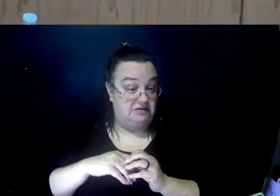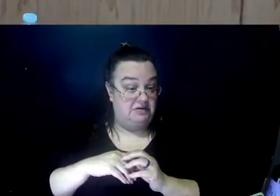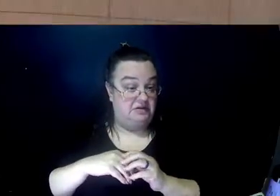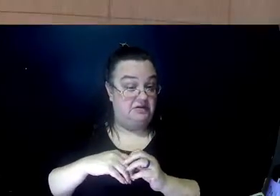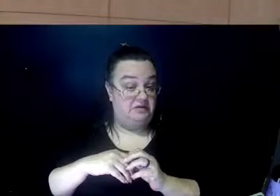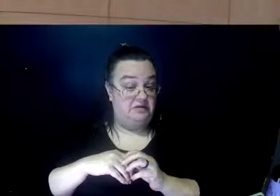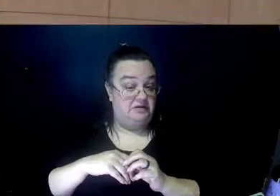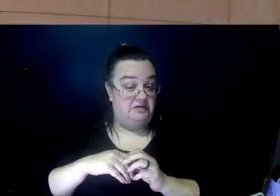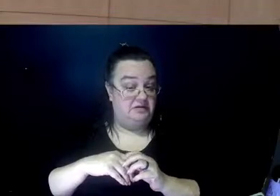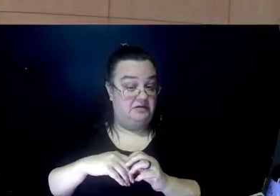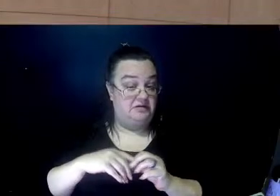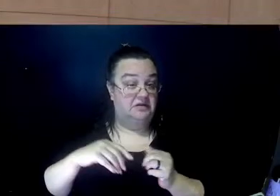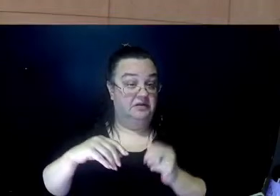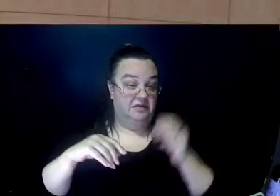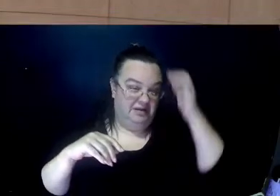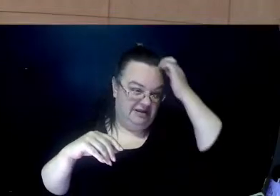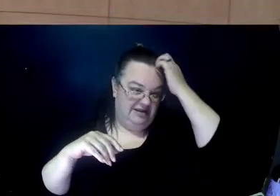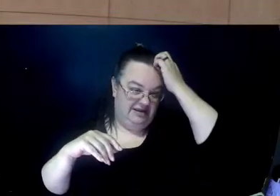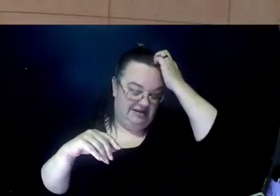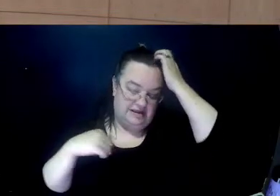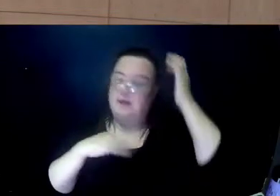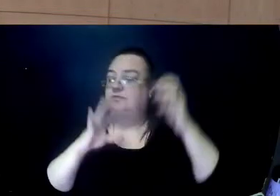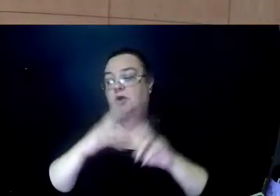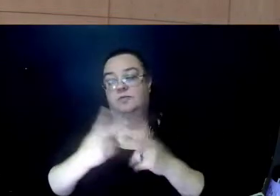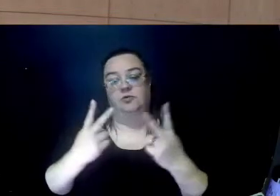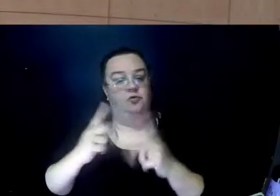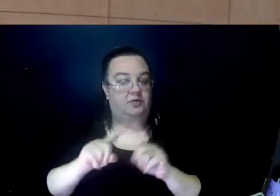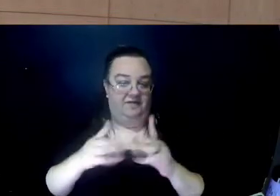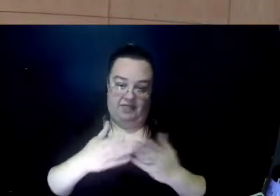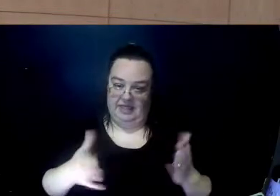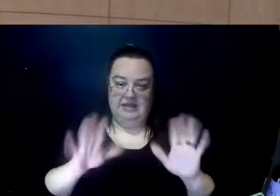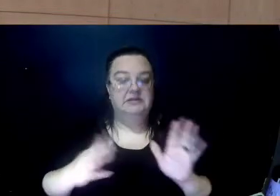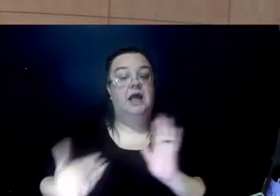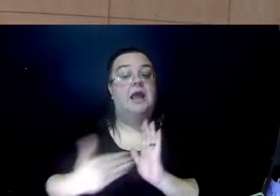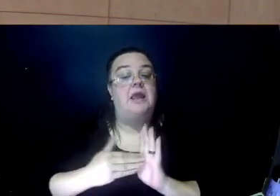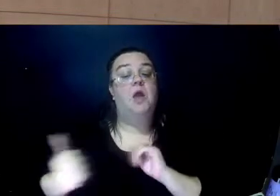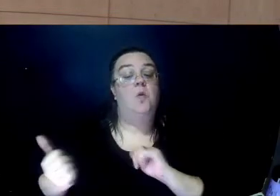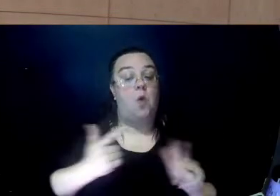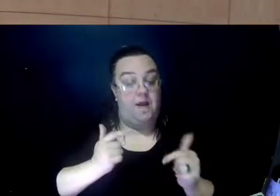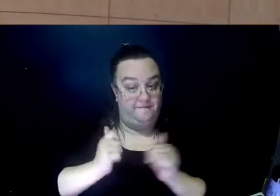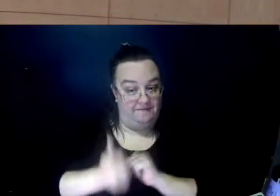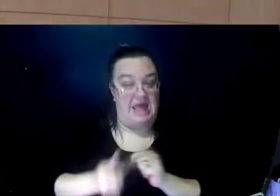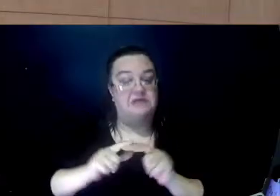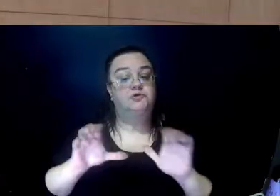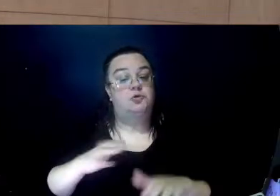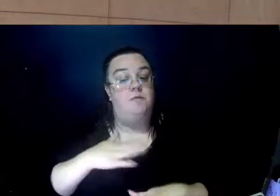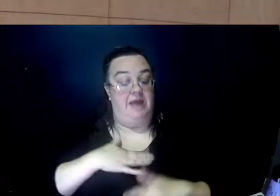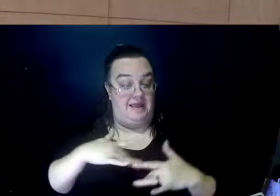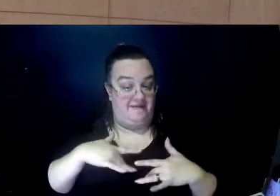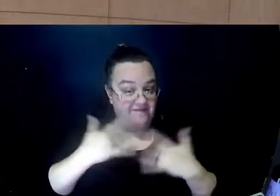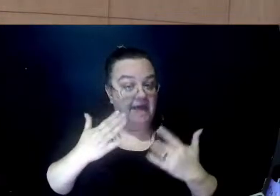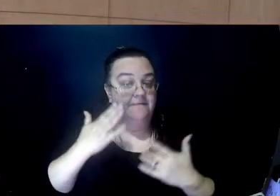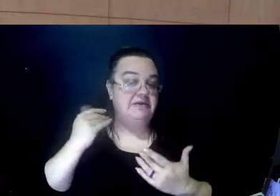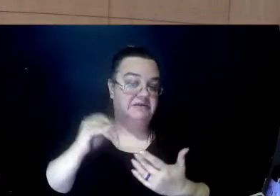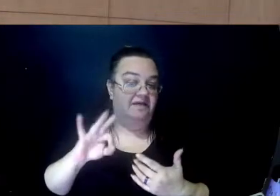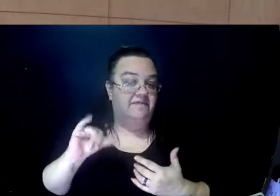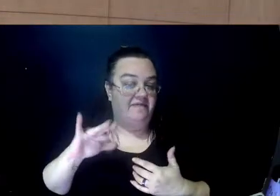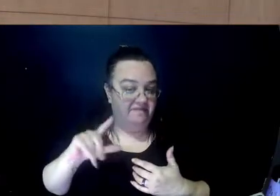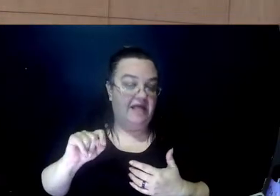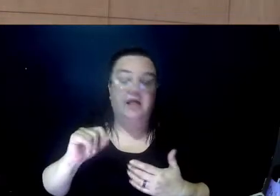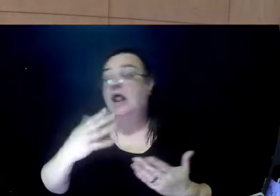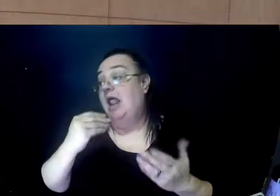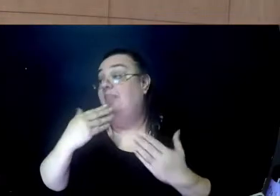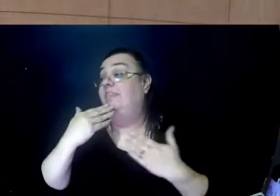mean, I'm talking about 2 different things. Again, you all passed to do my event because of the fact, which was, thank you